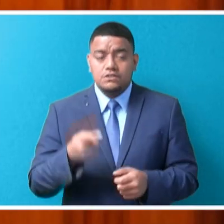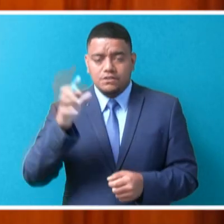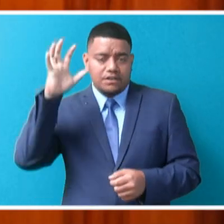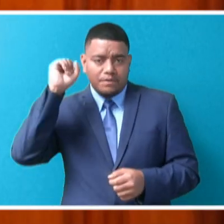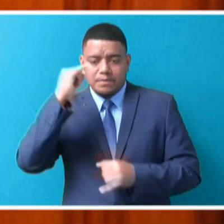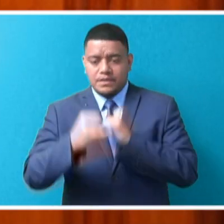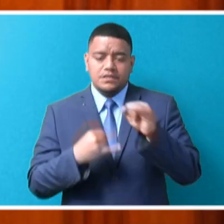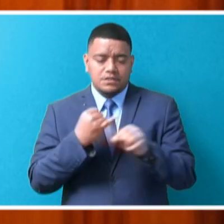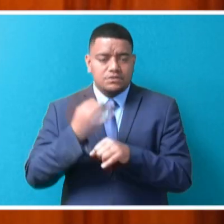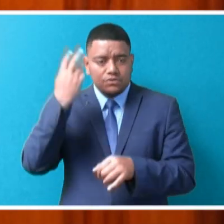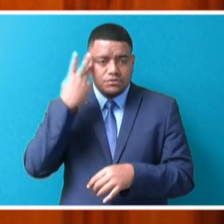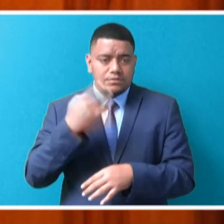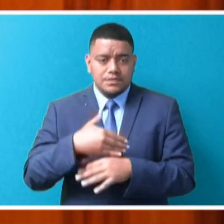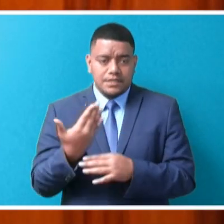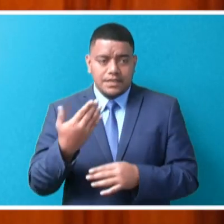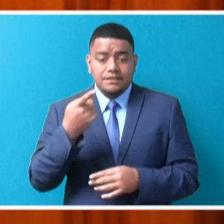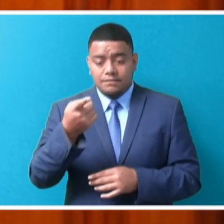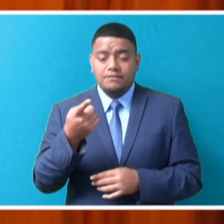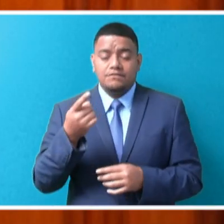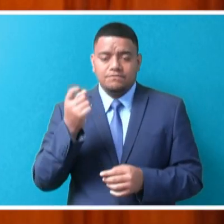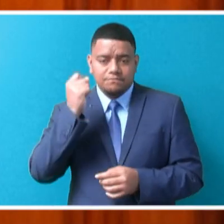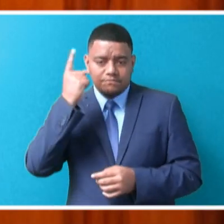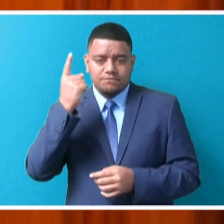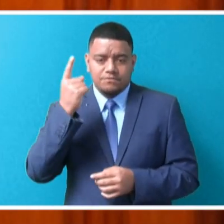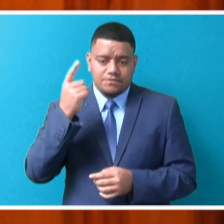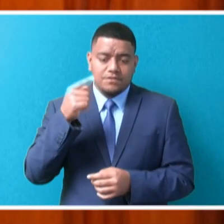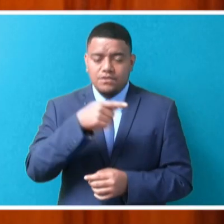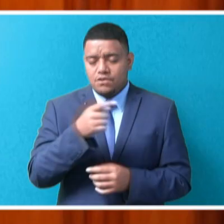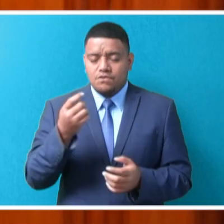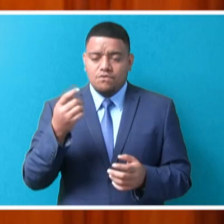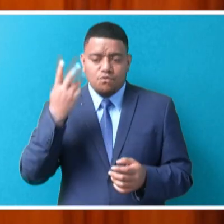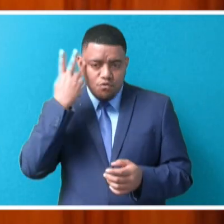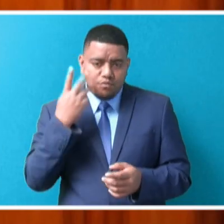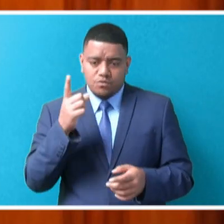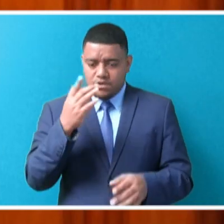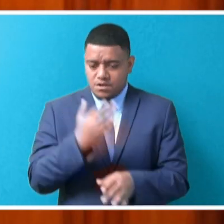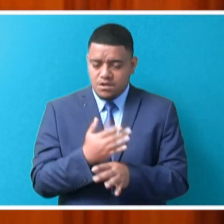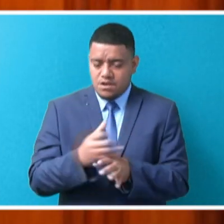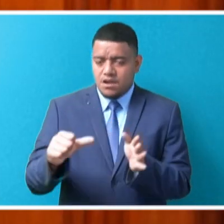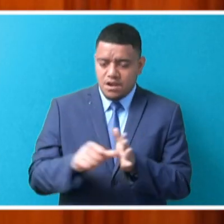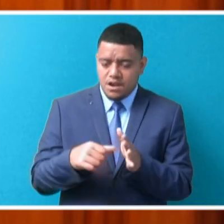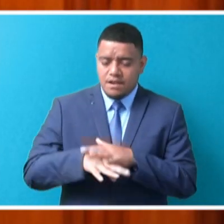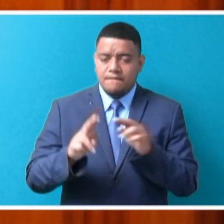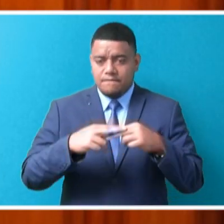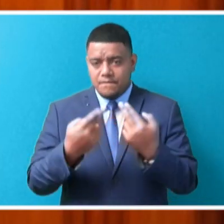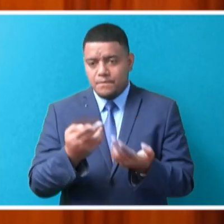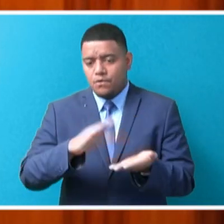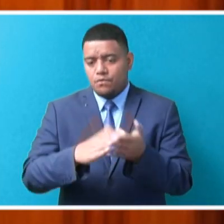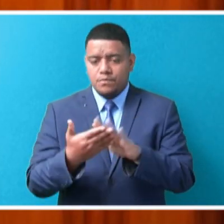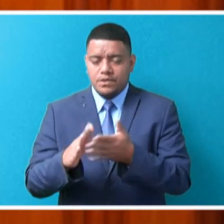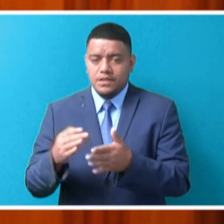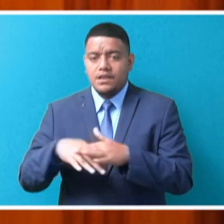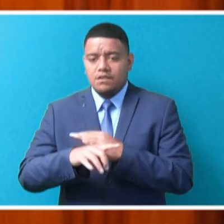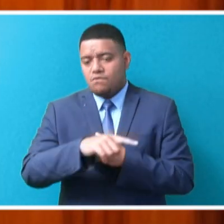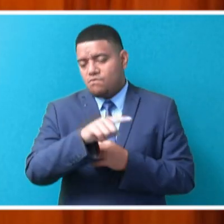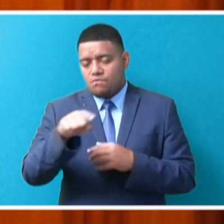International Women's Day, a day dedicated to recognizing the invaluable contributions of women in our families, communities, and across all sectors in our